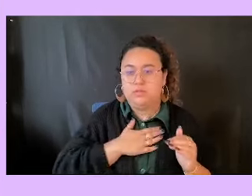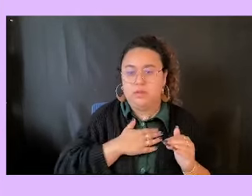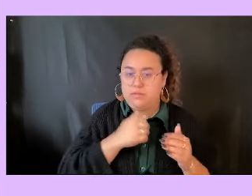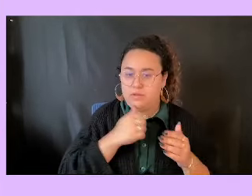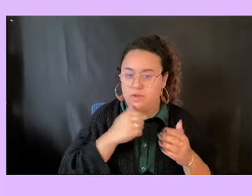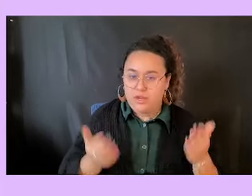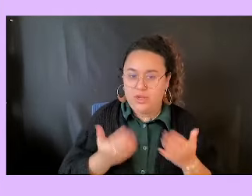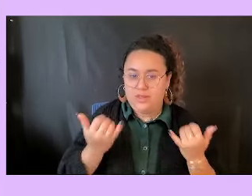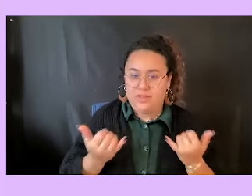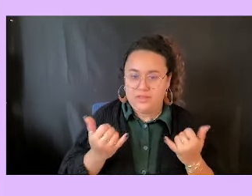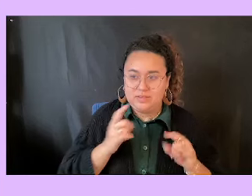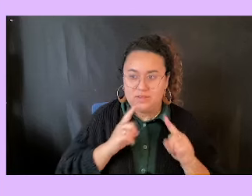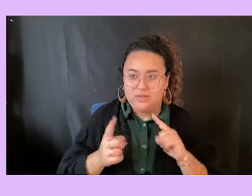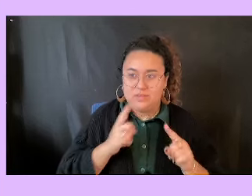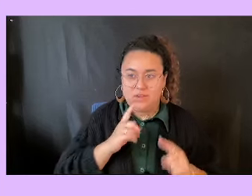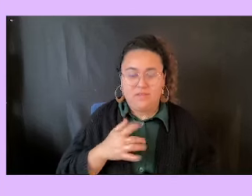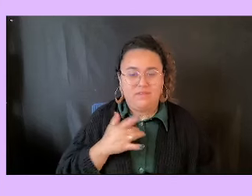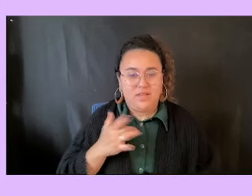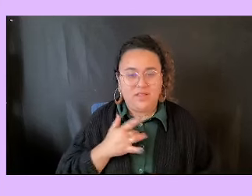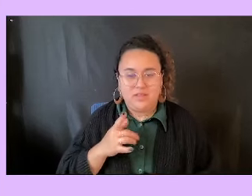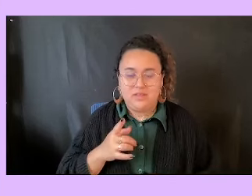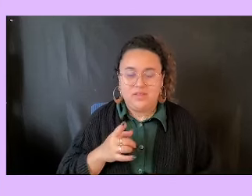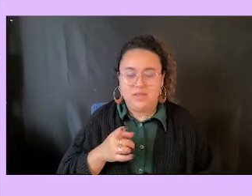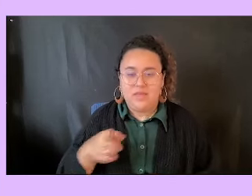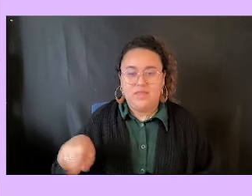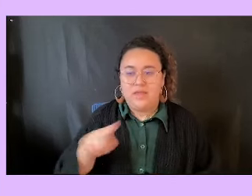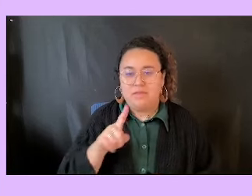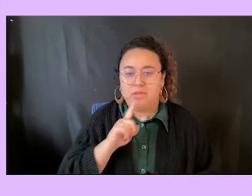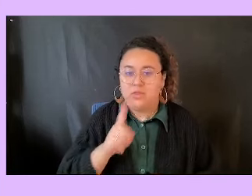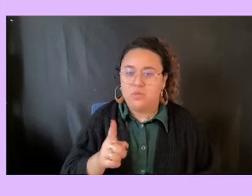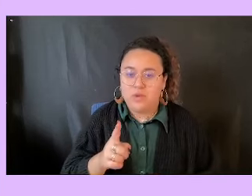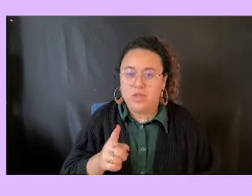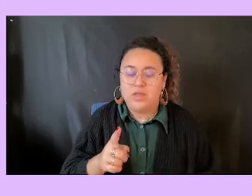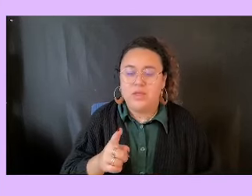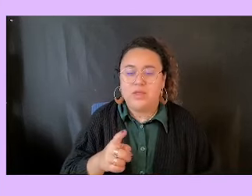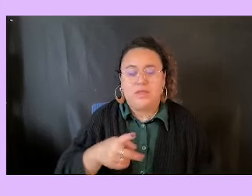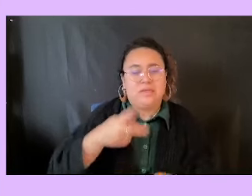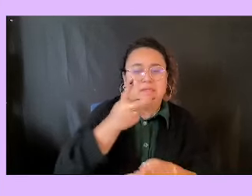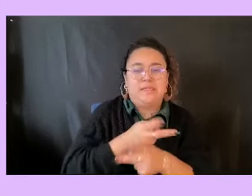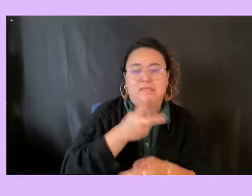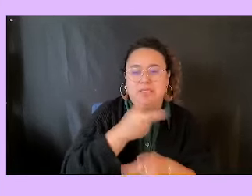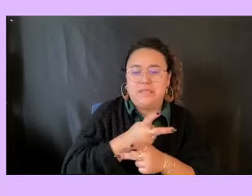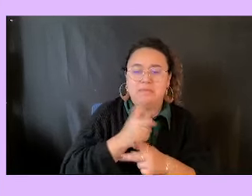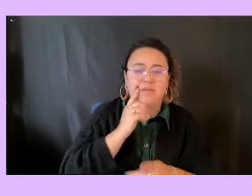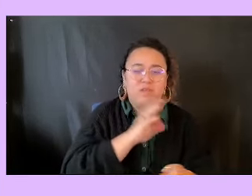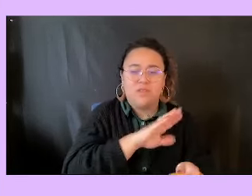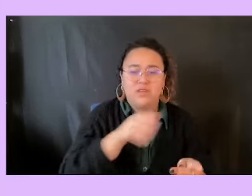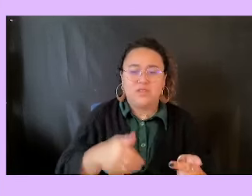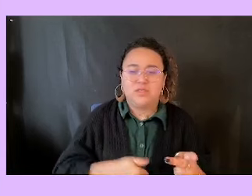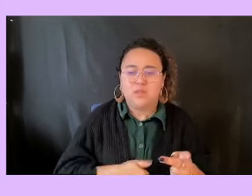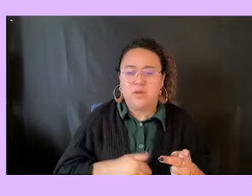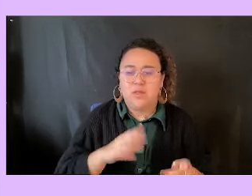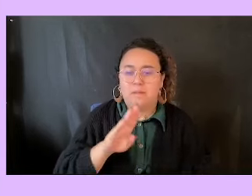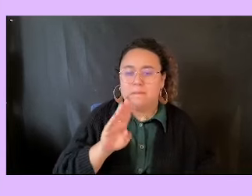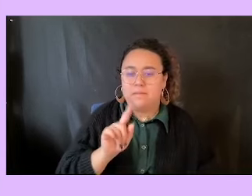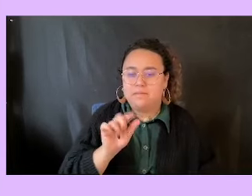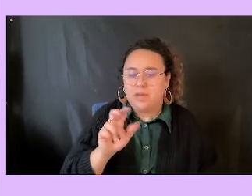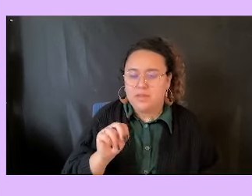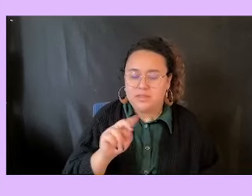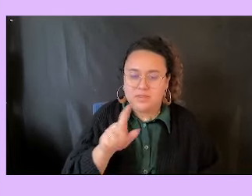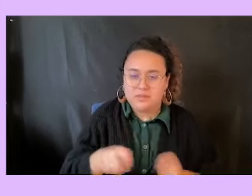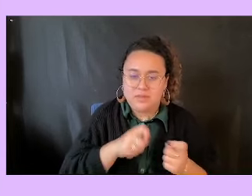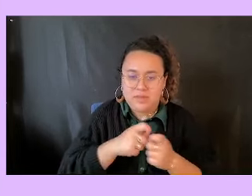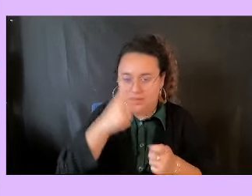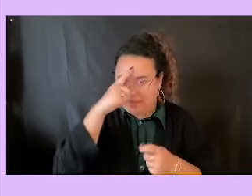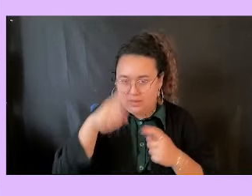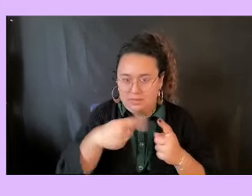this conversation, who I feel have been the real hearth keepers of the soul of Boston. So specifically, I'm thinking of the